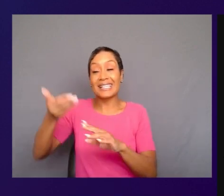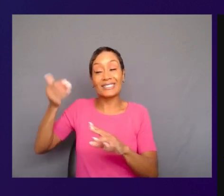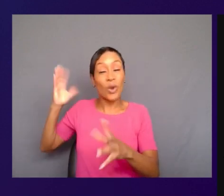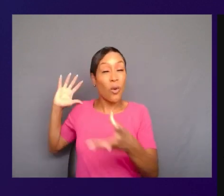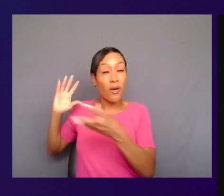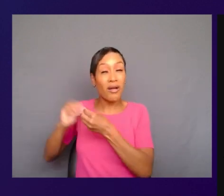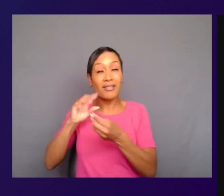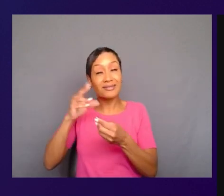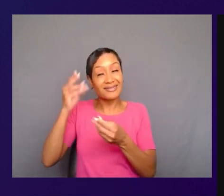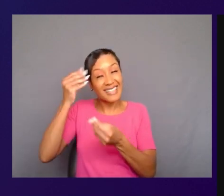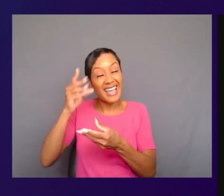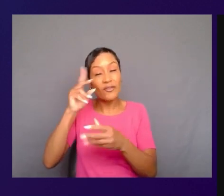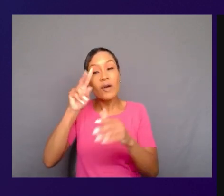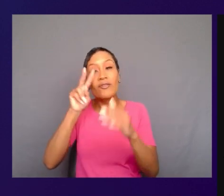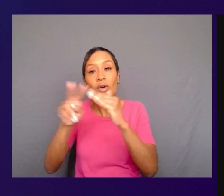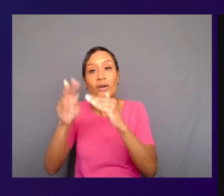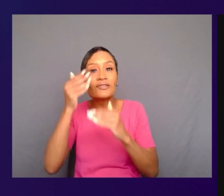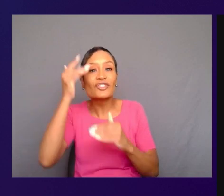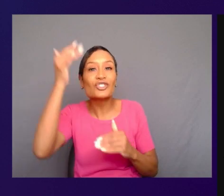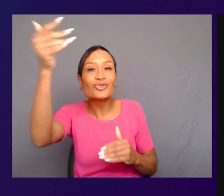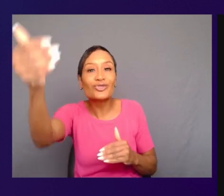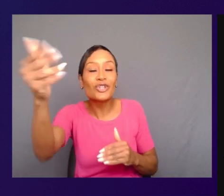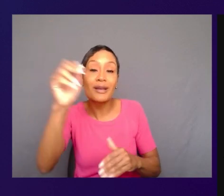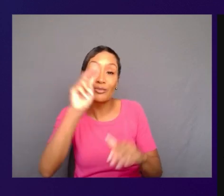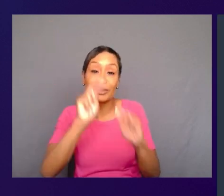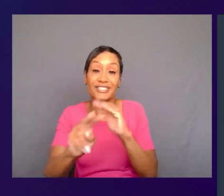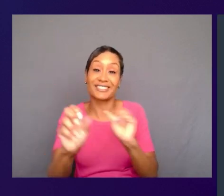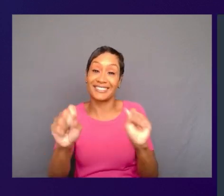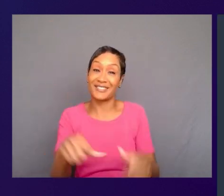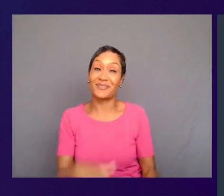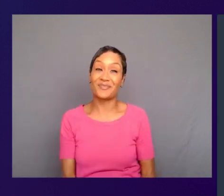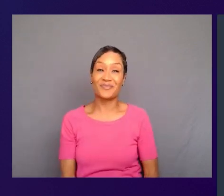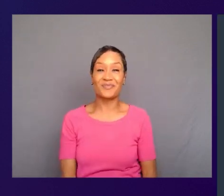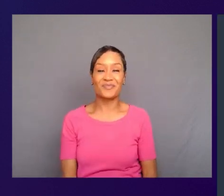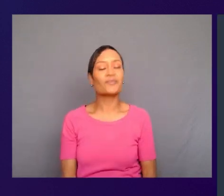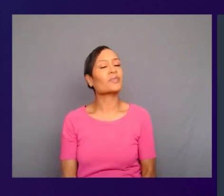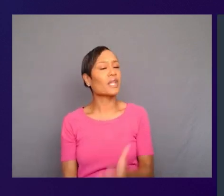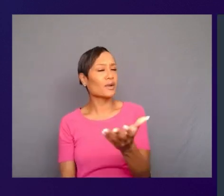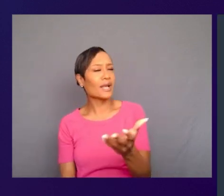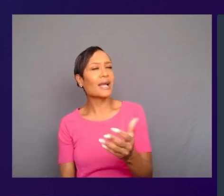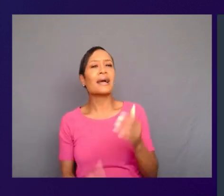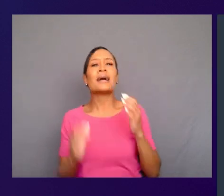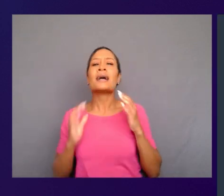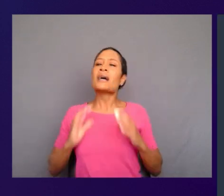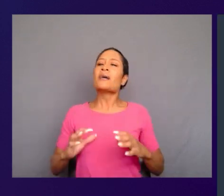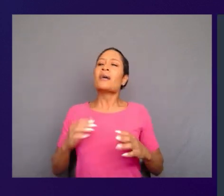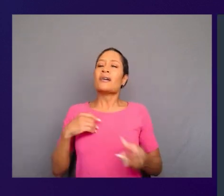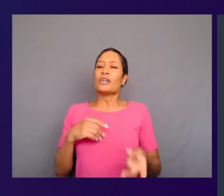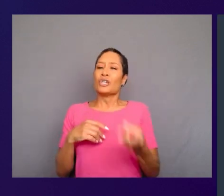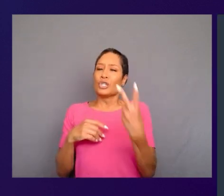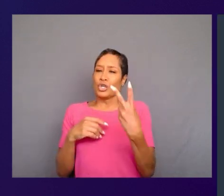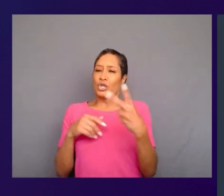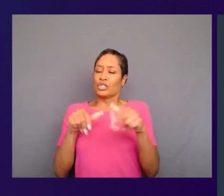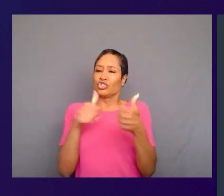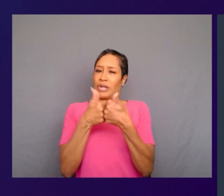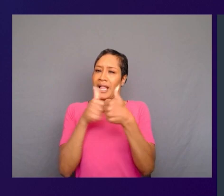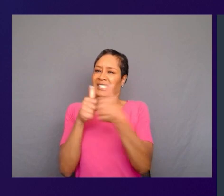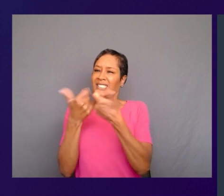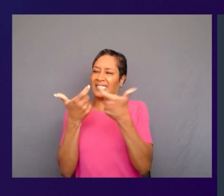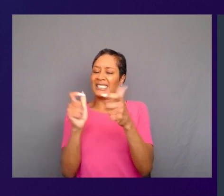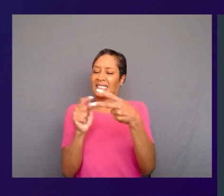that can forecast the future trends and make predictions. Now, customers face two primary challenges when they're dealing with cold